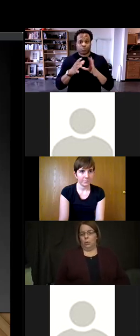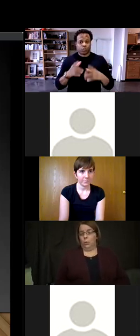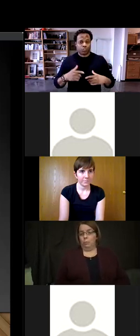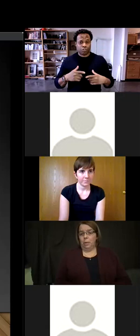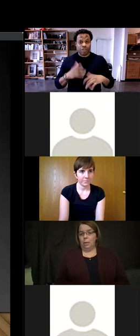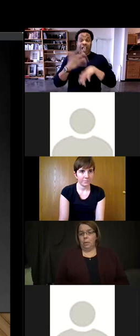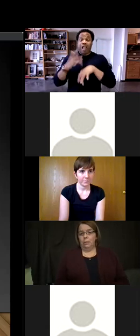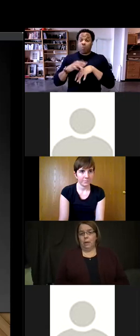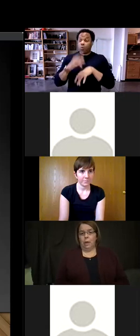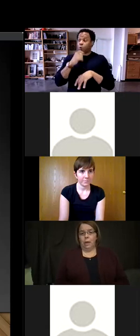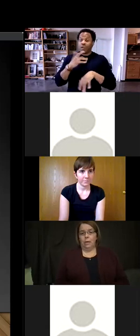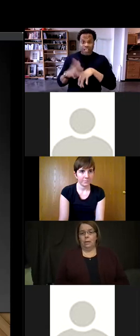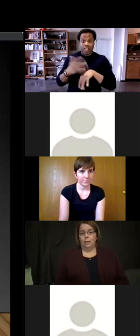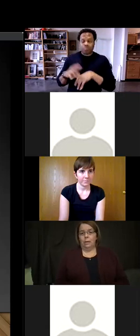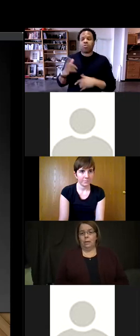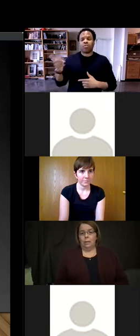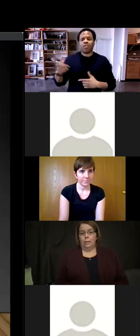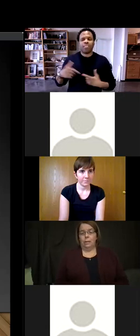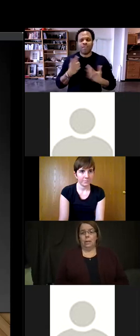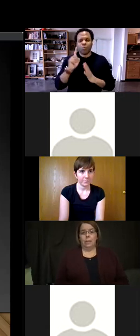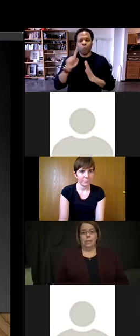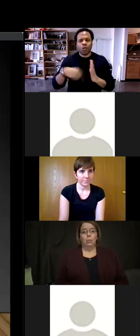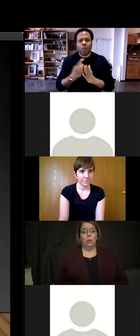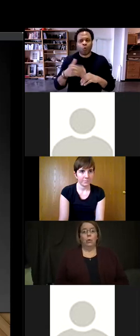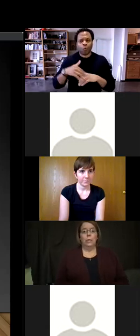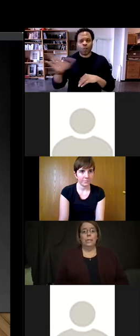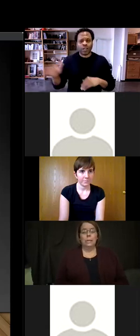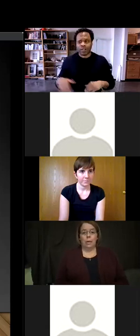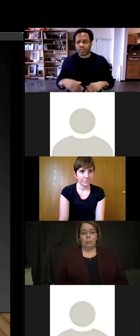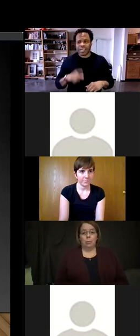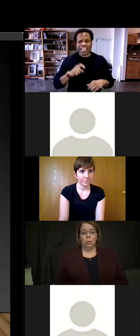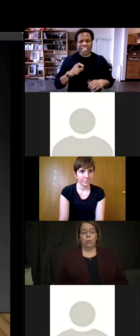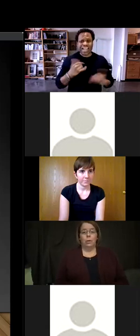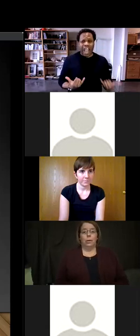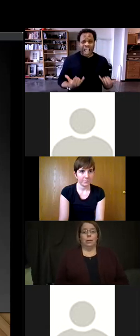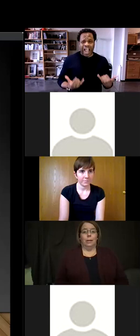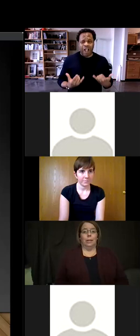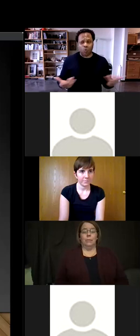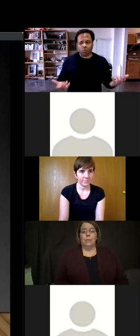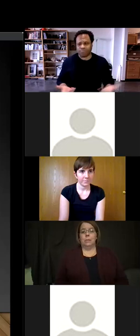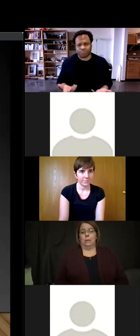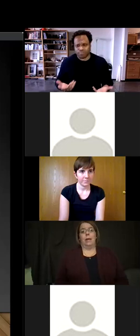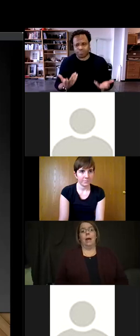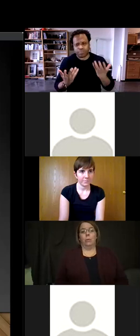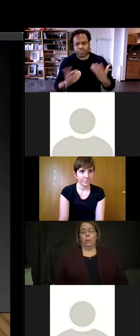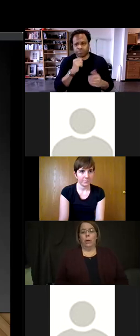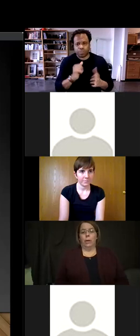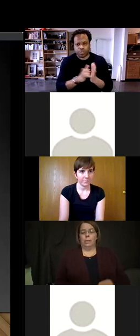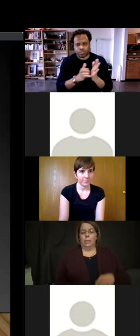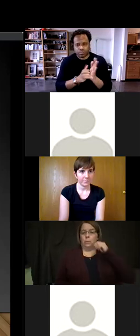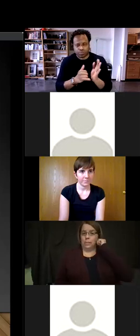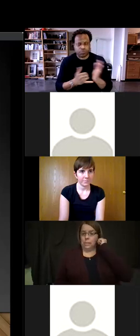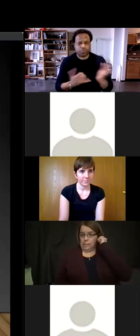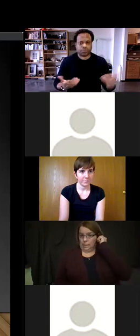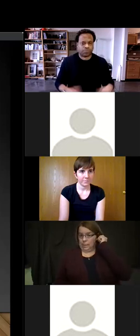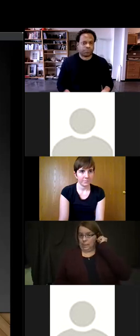It could be that someone who is available lives an hour away,